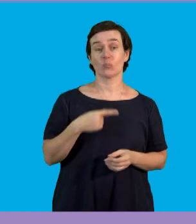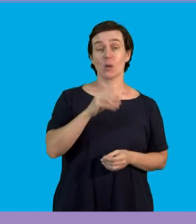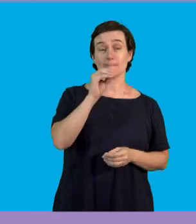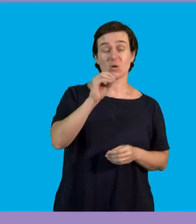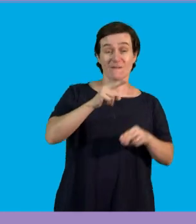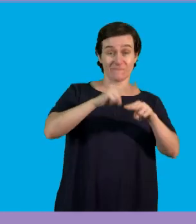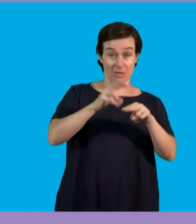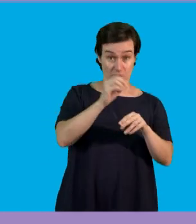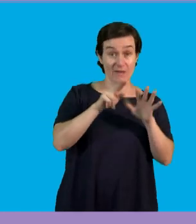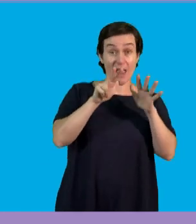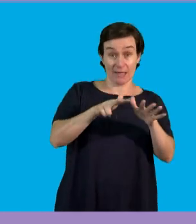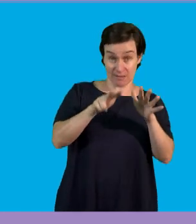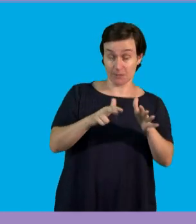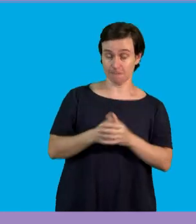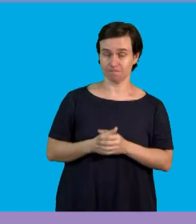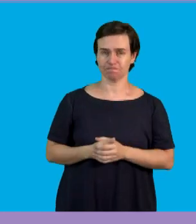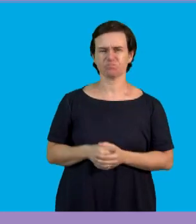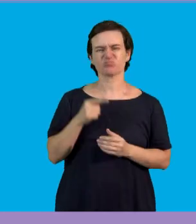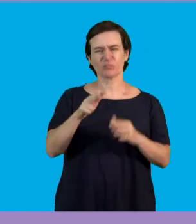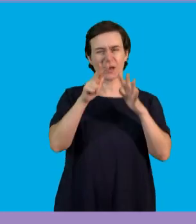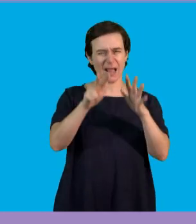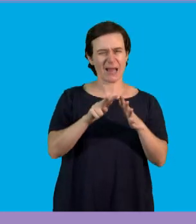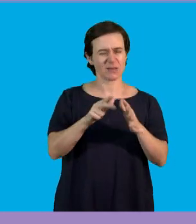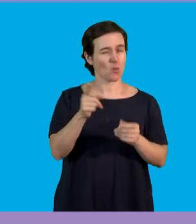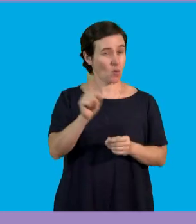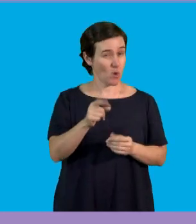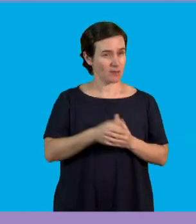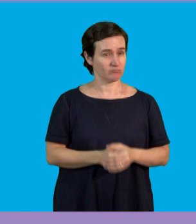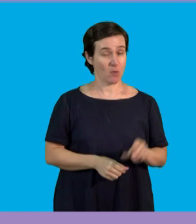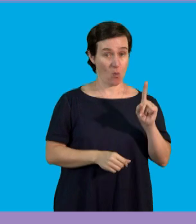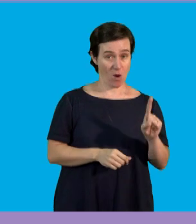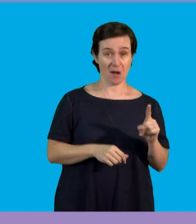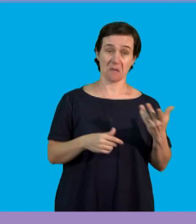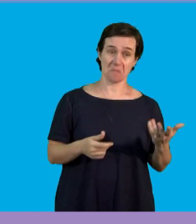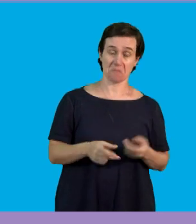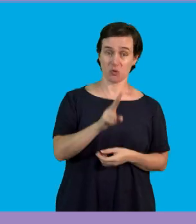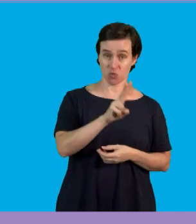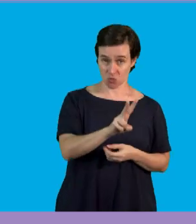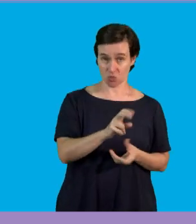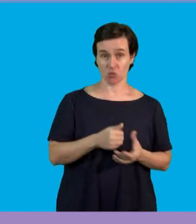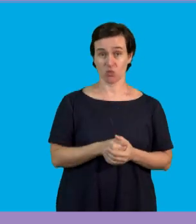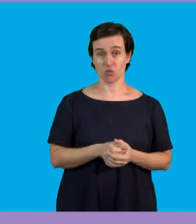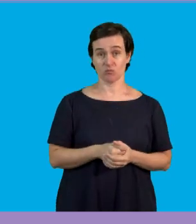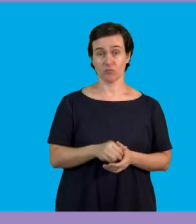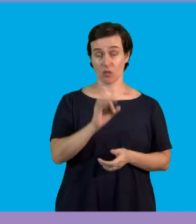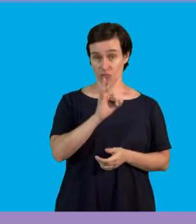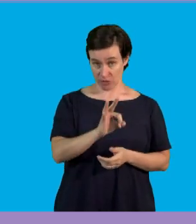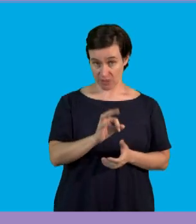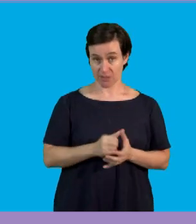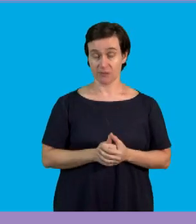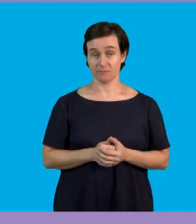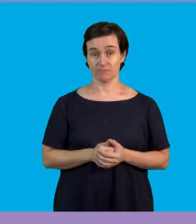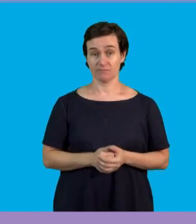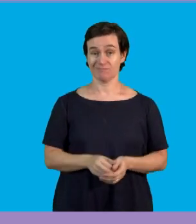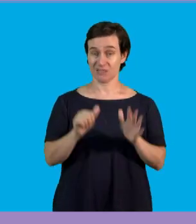a practical example. Let's list the factors of 18. So the factors of 18 are 1, 2,